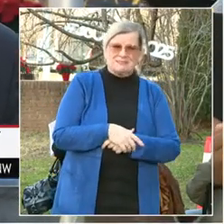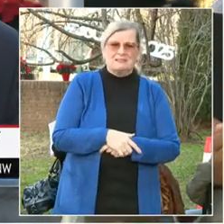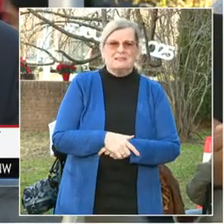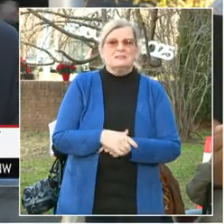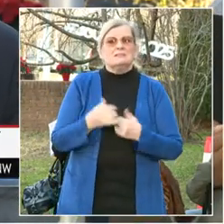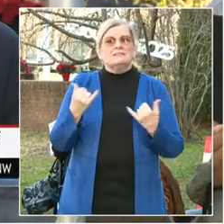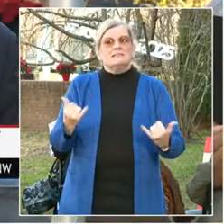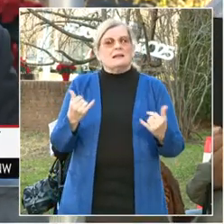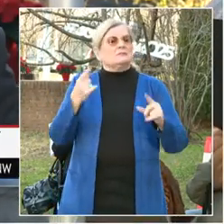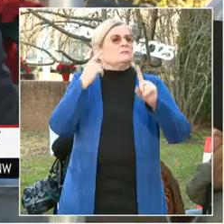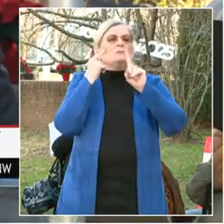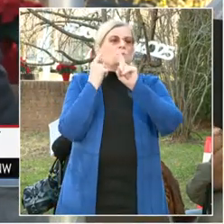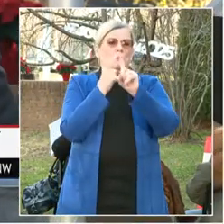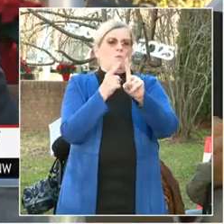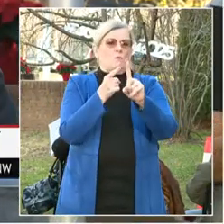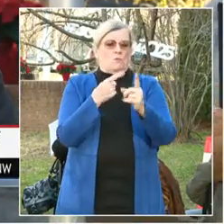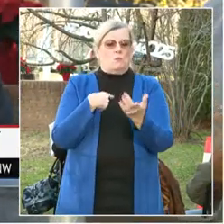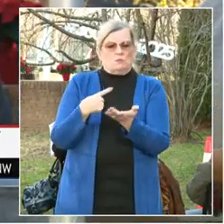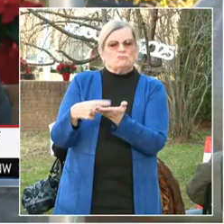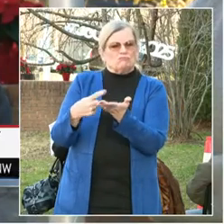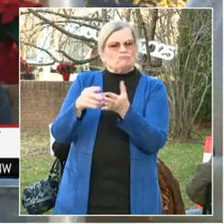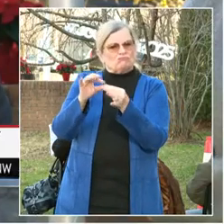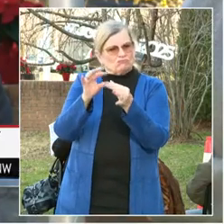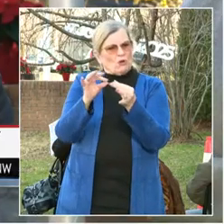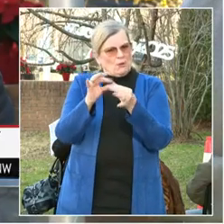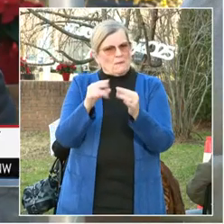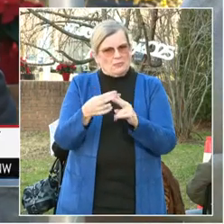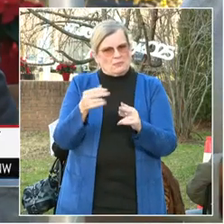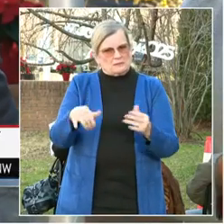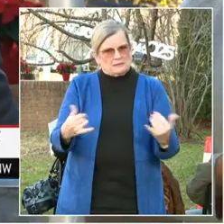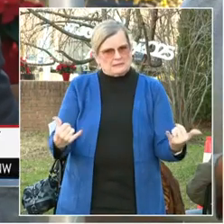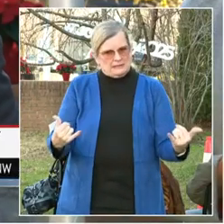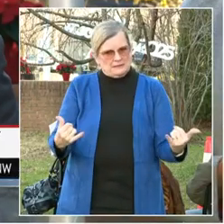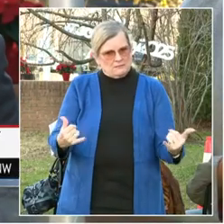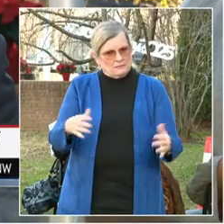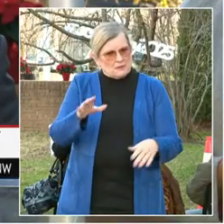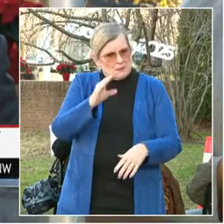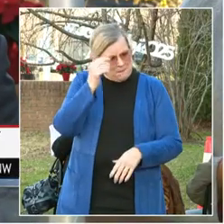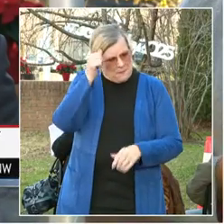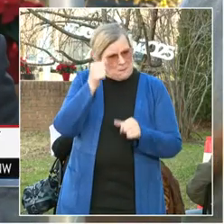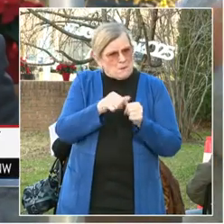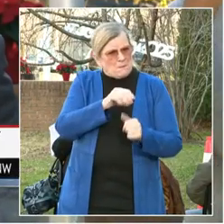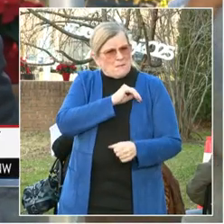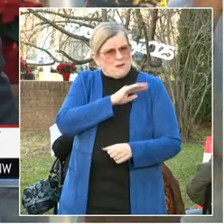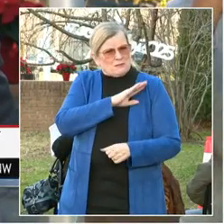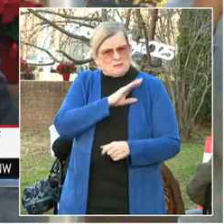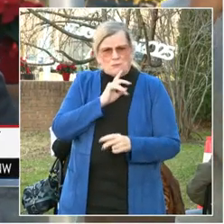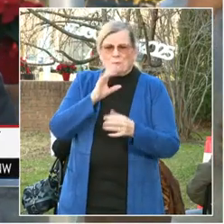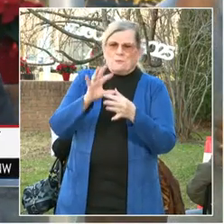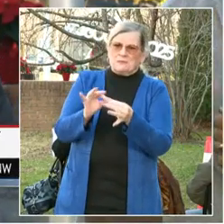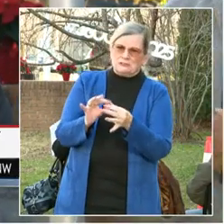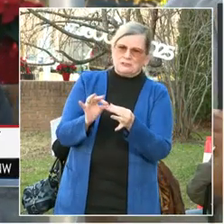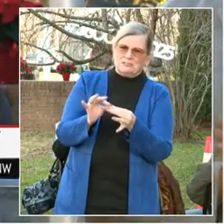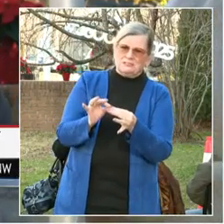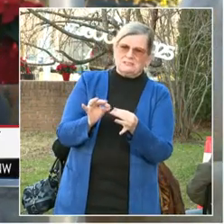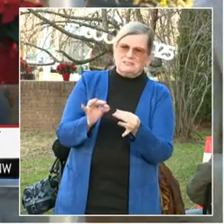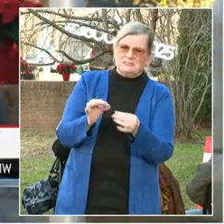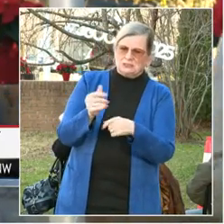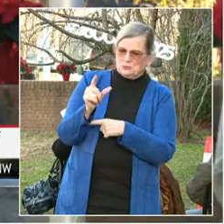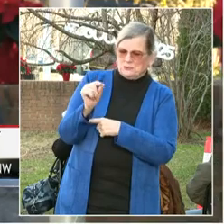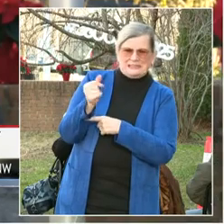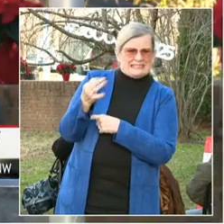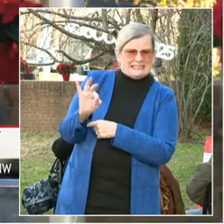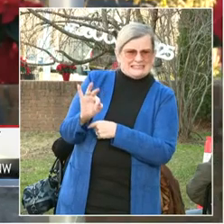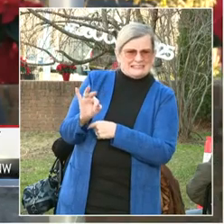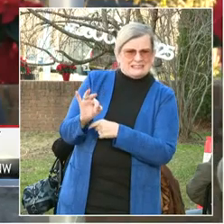today. So the mayor mentioned that in 2019, she made us the first city in the country to have a goal